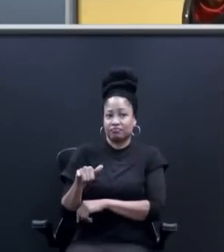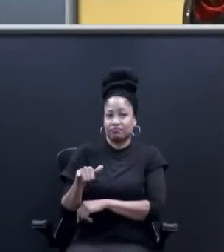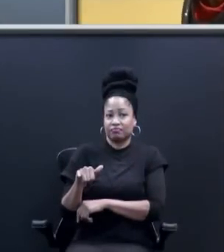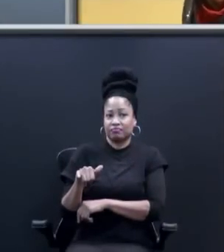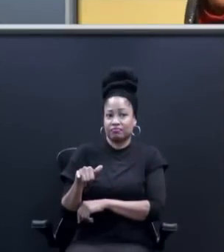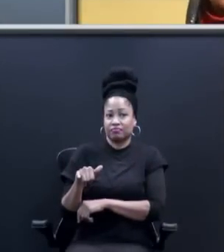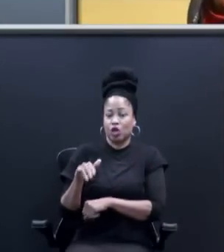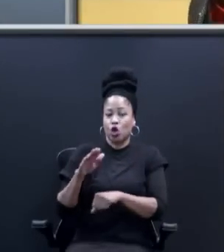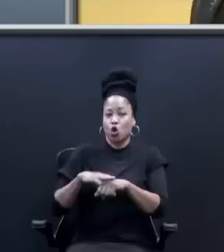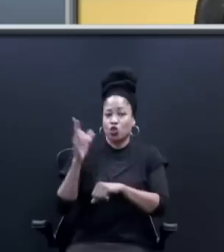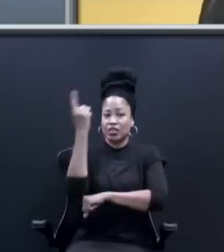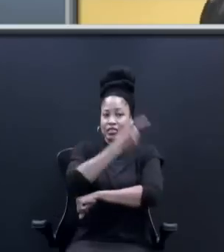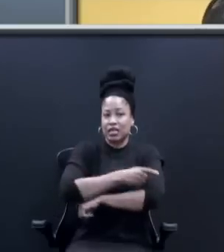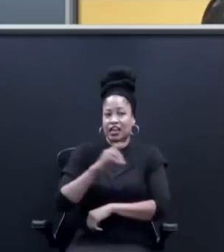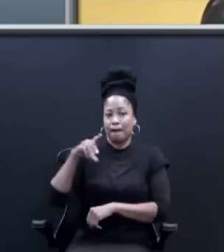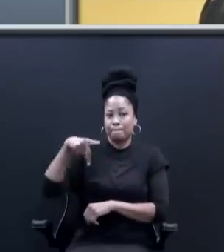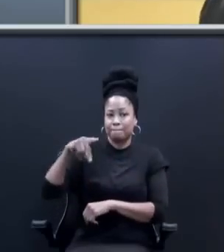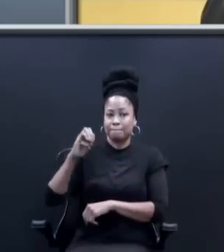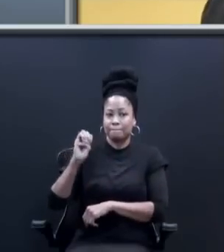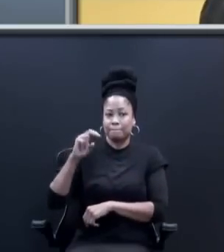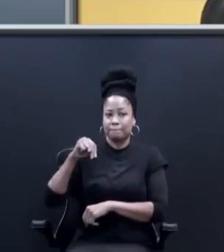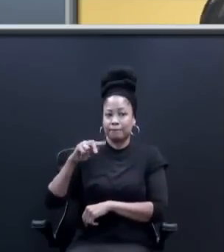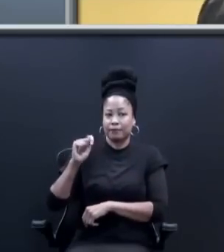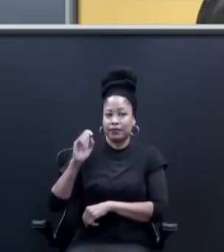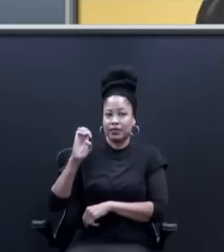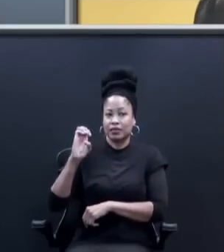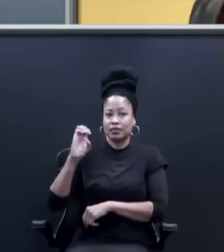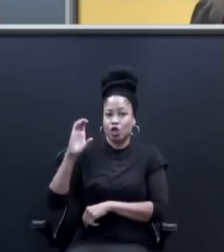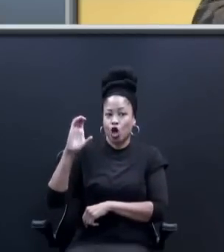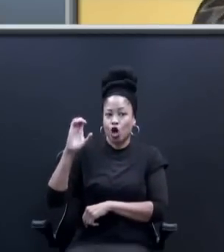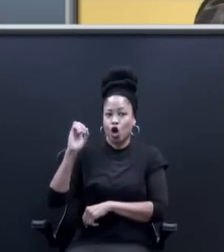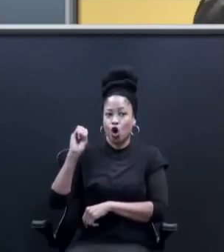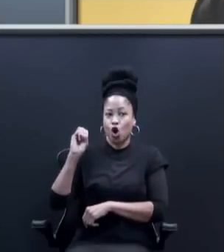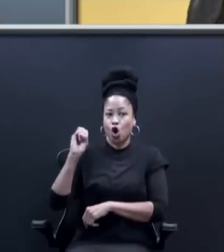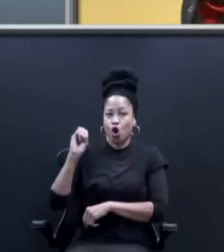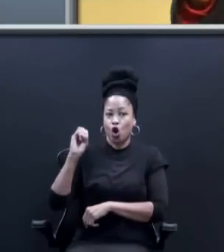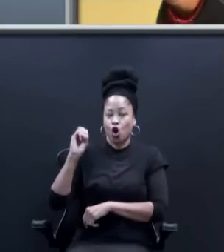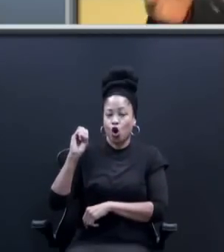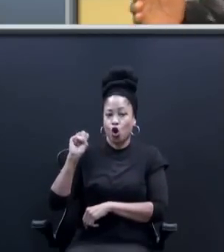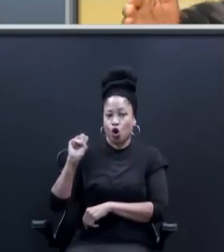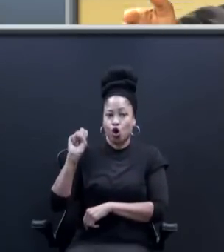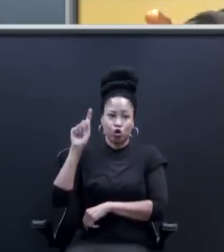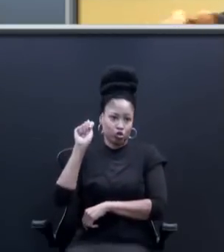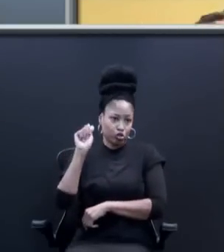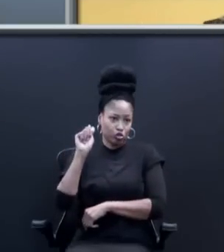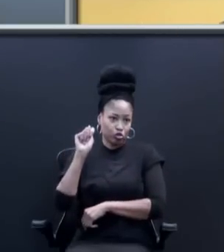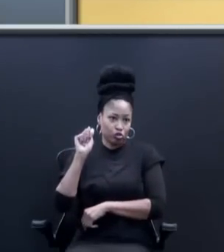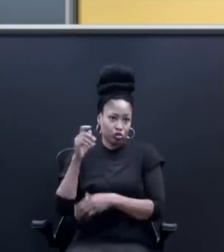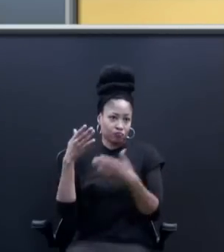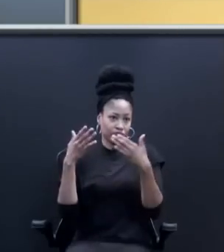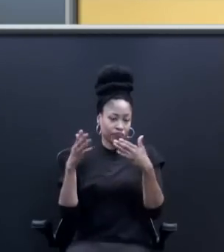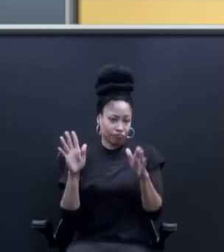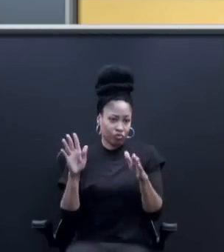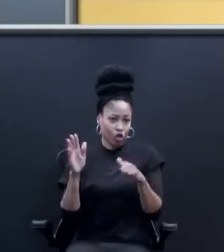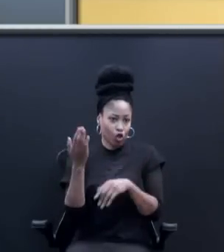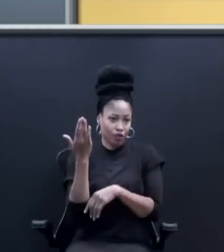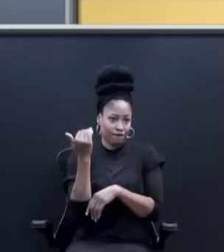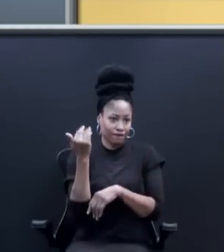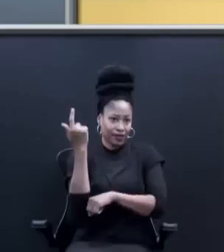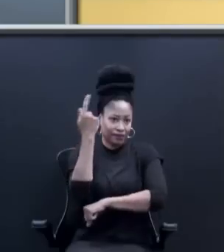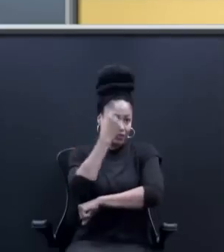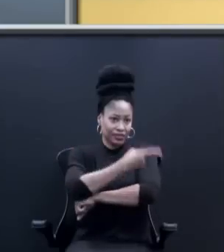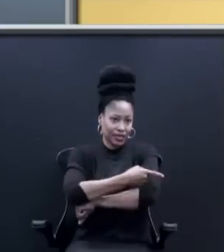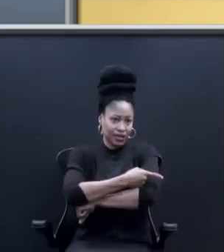of Pentecost first. Nothing but corn in the land, and then the 15th day, they